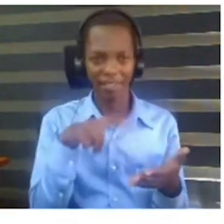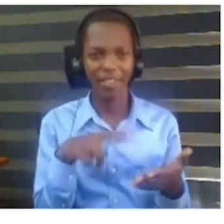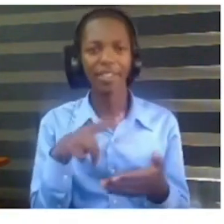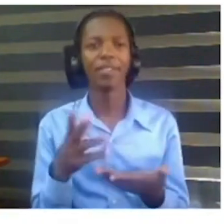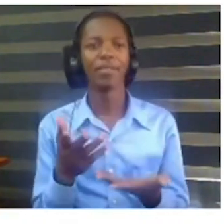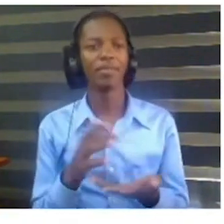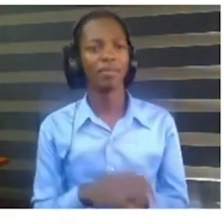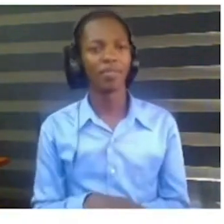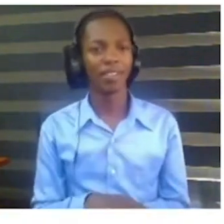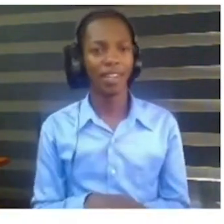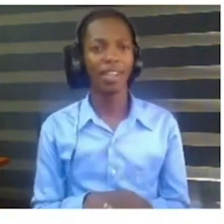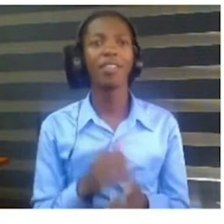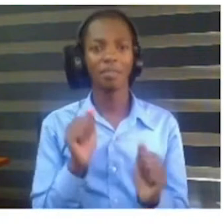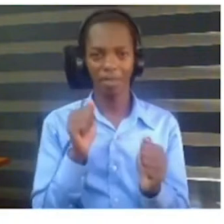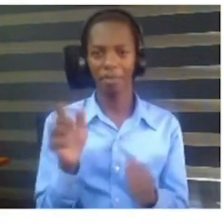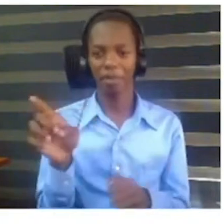Next slide.